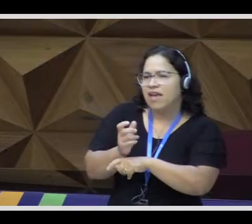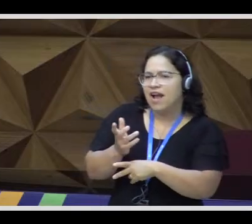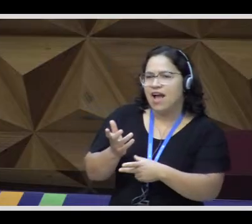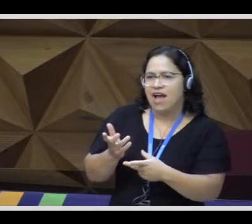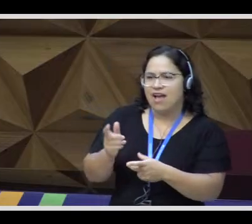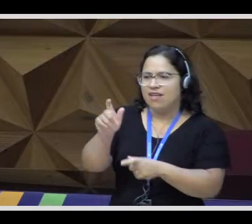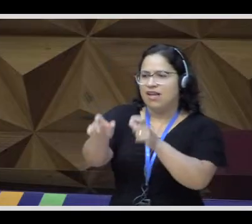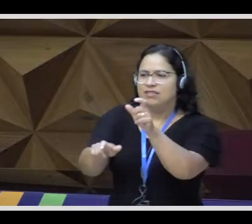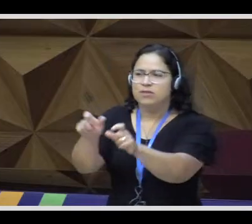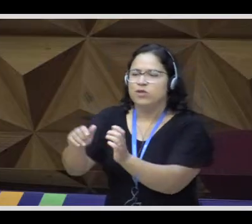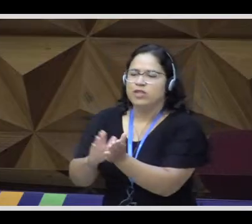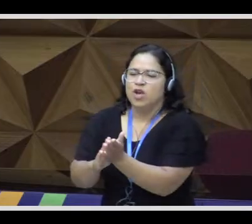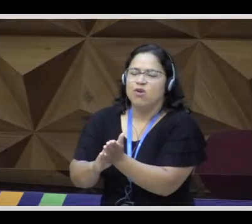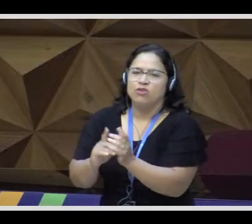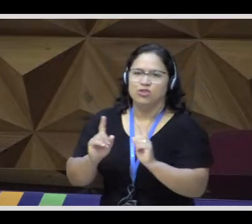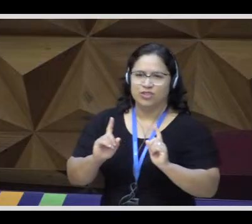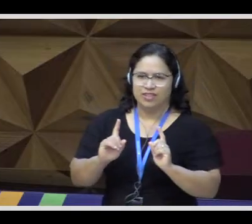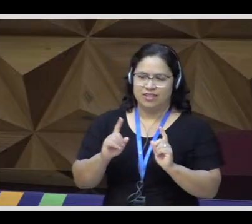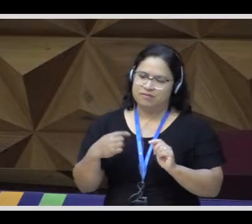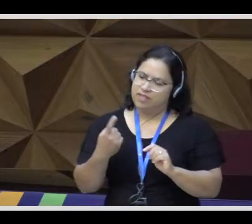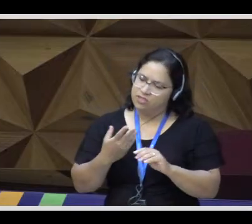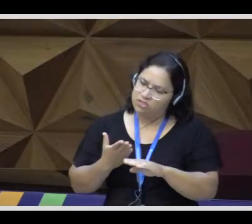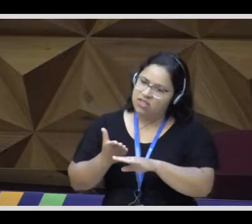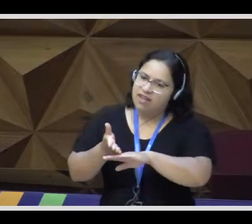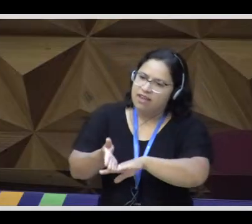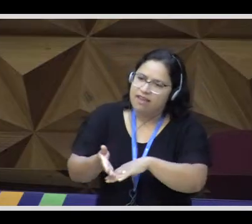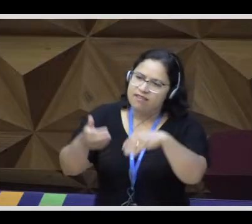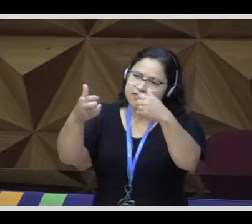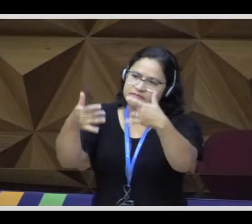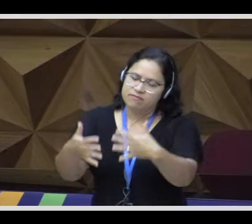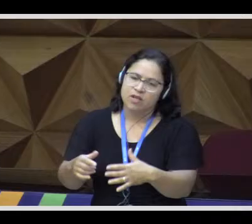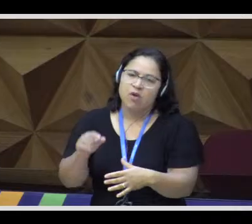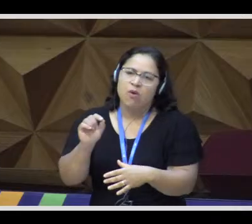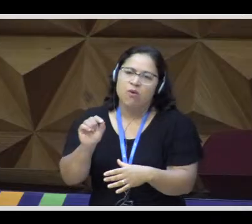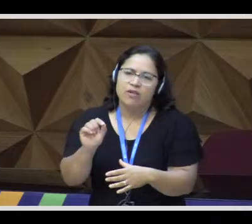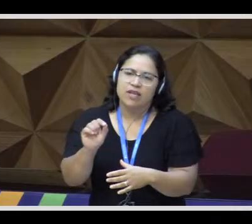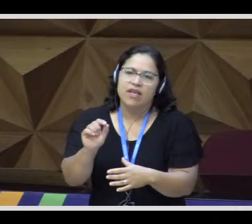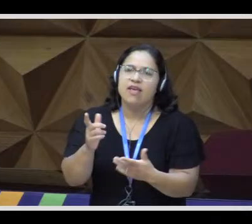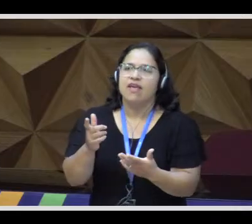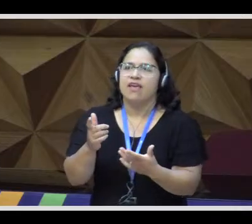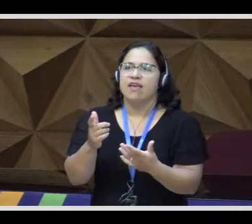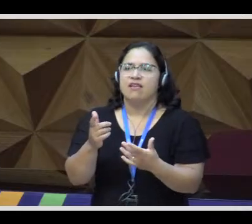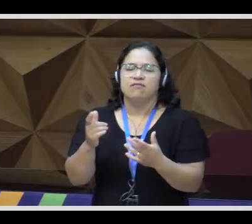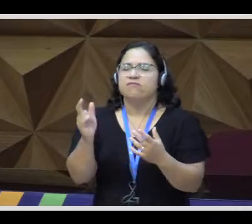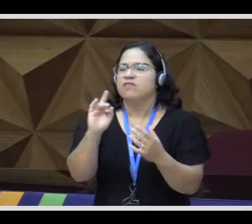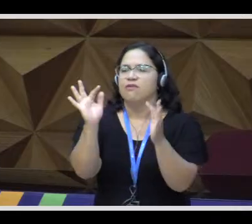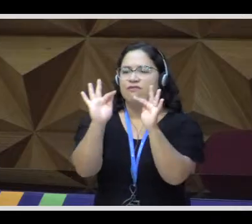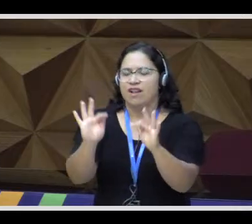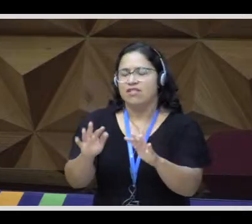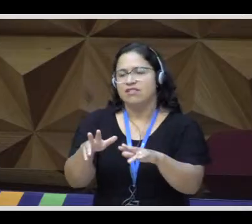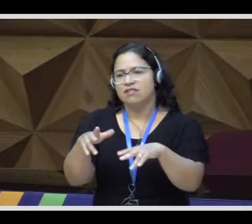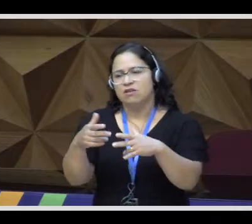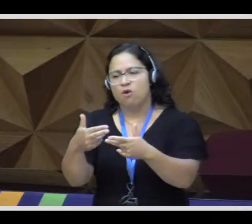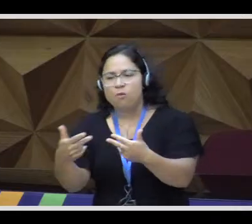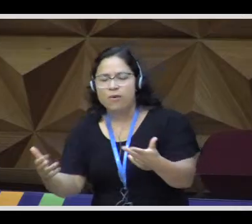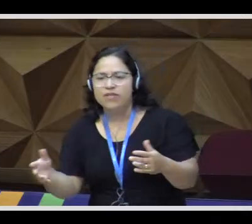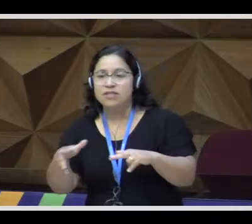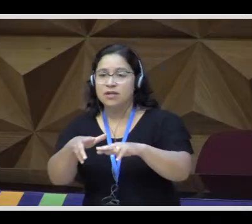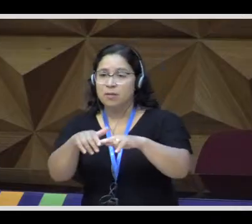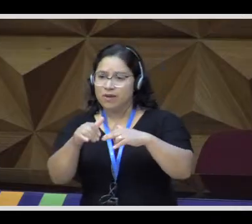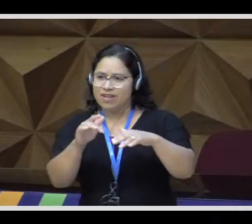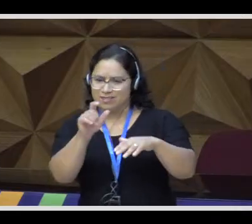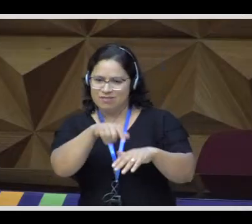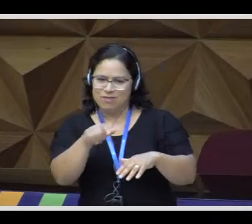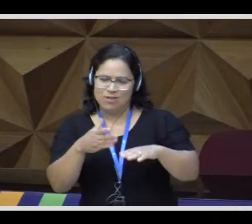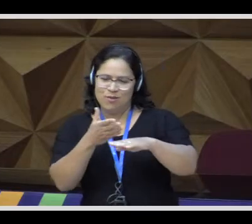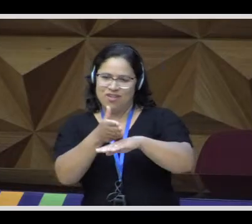know, say that you're not happy with something. The problem with that is when you only listen to